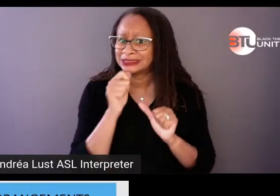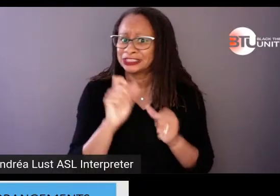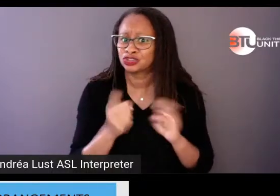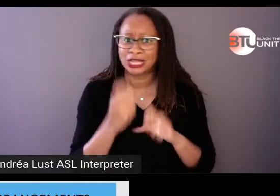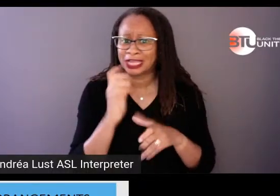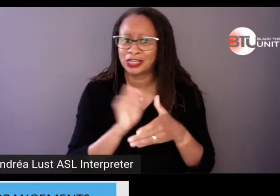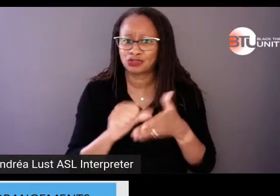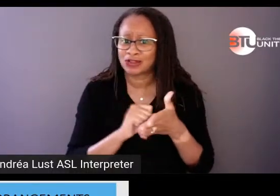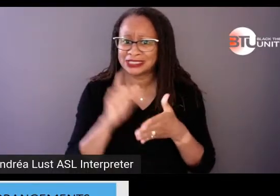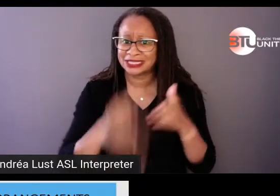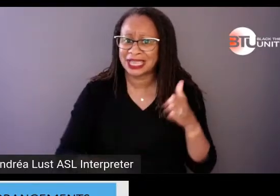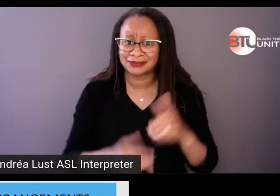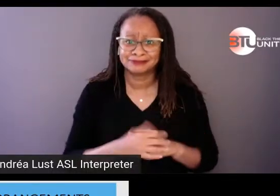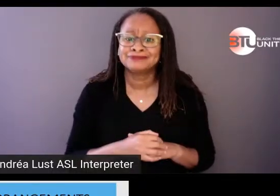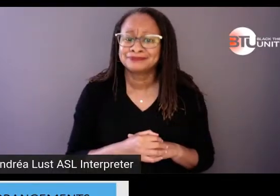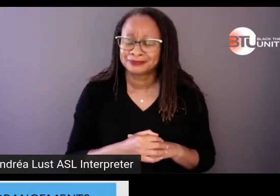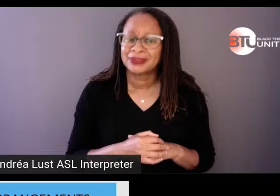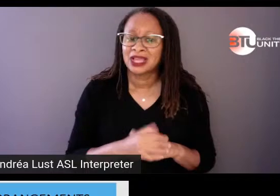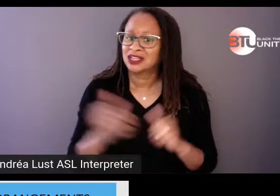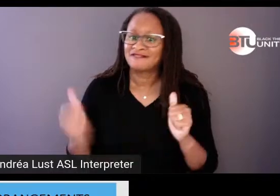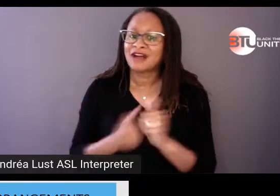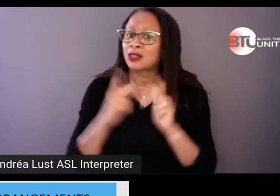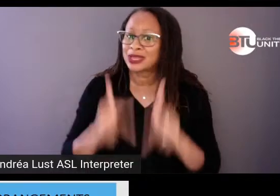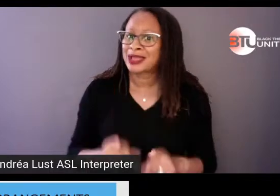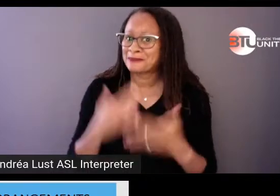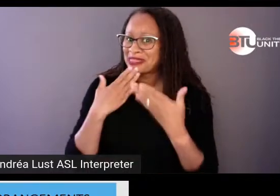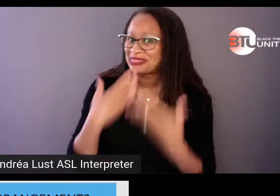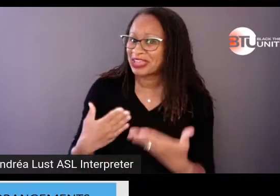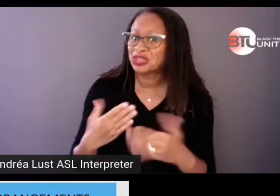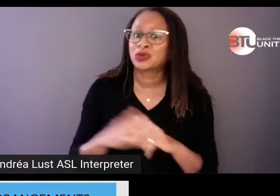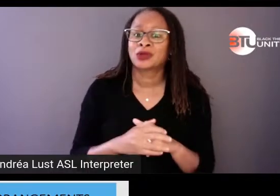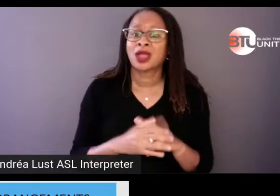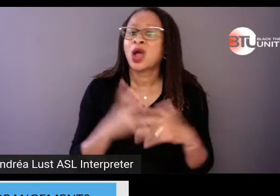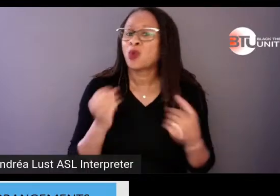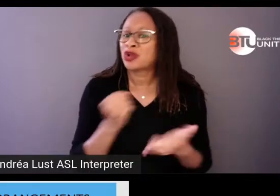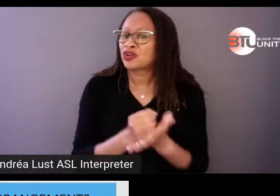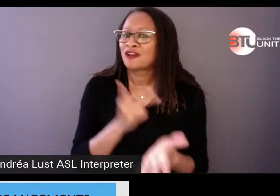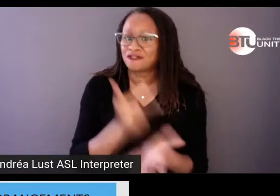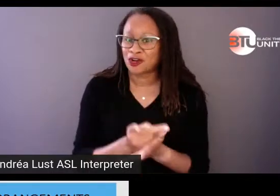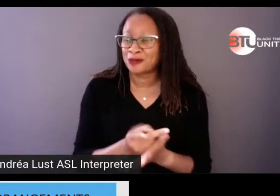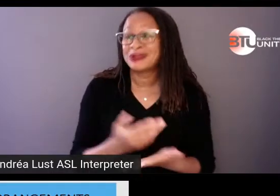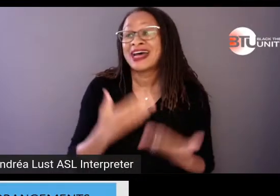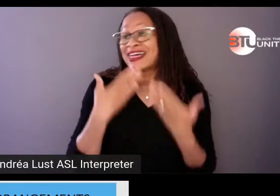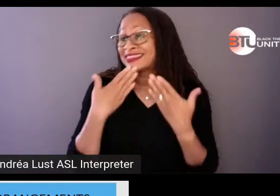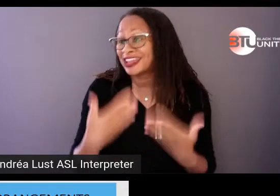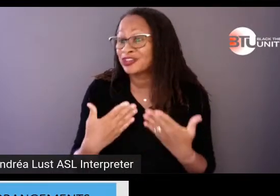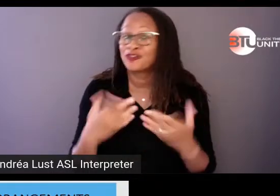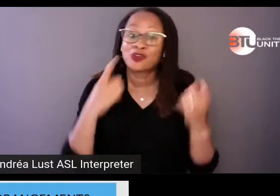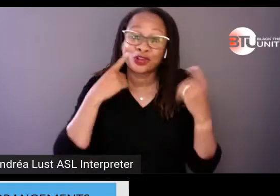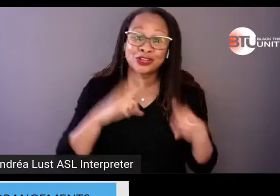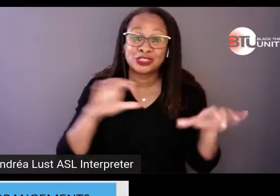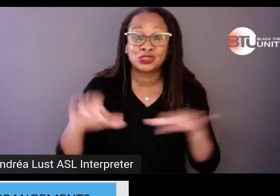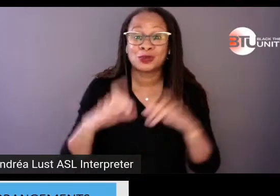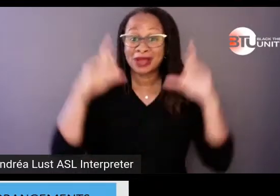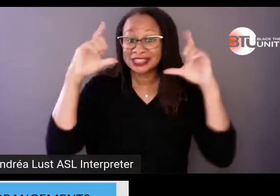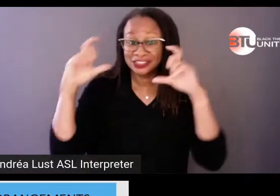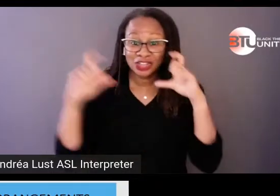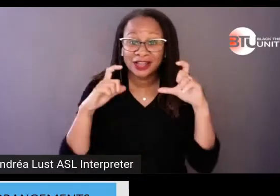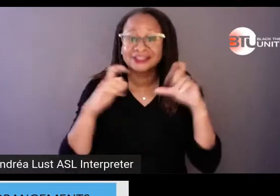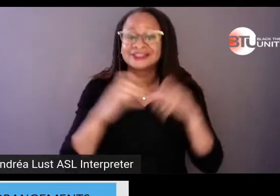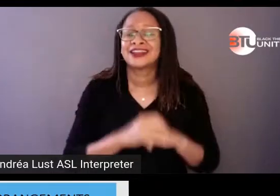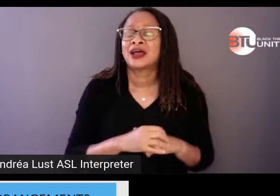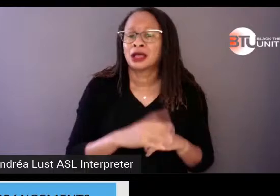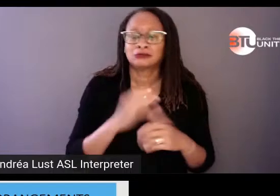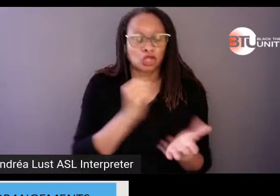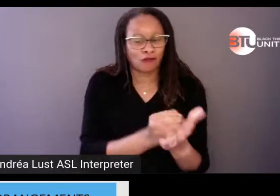It's my just, you know, following up. Thank you for agreeing to take my headshots. Just